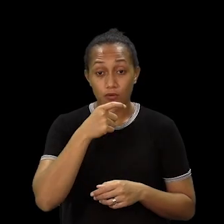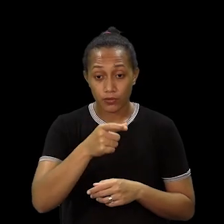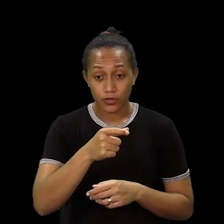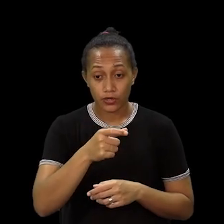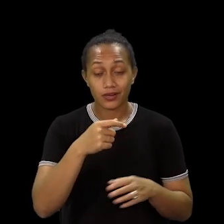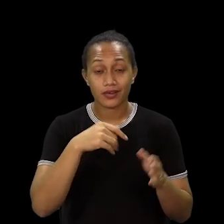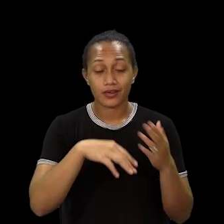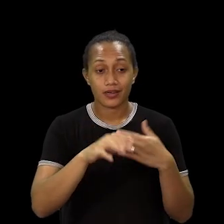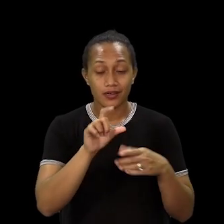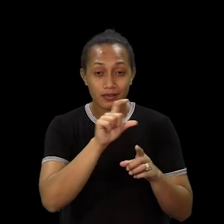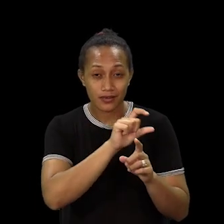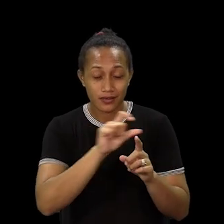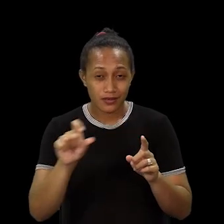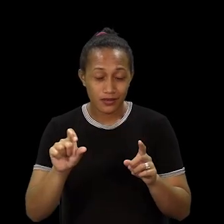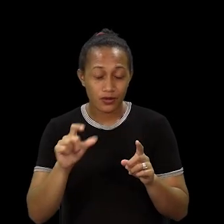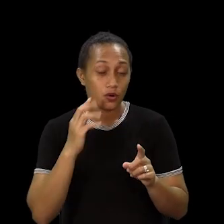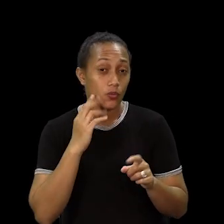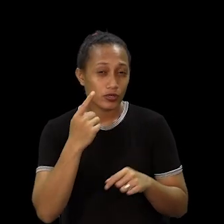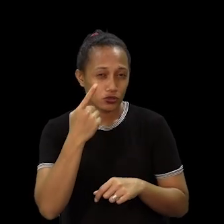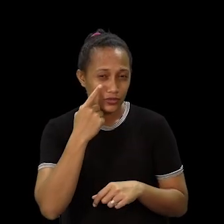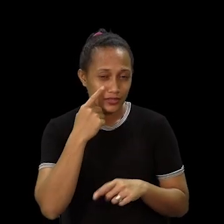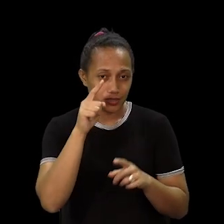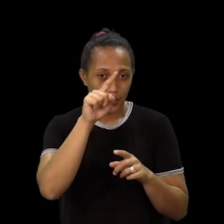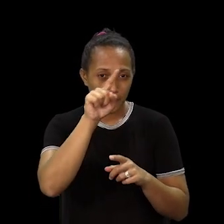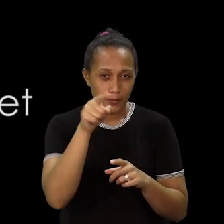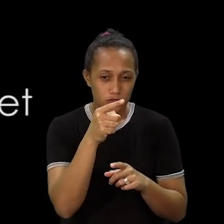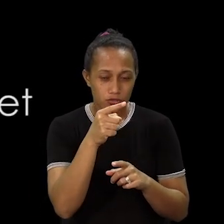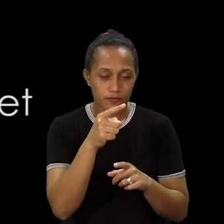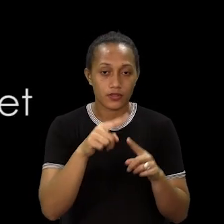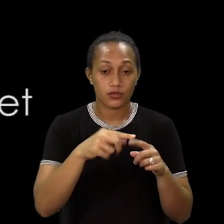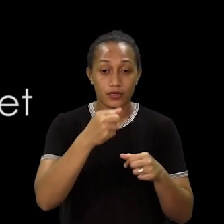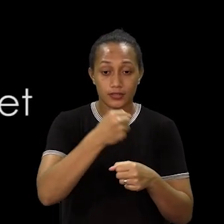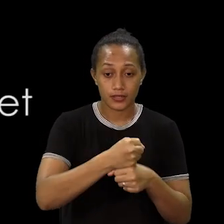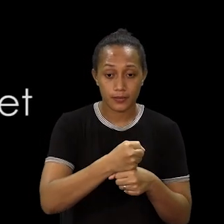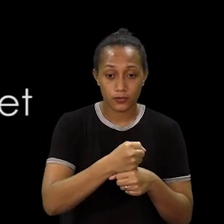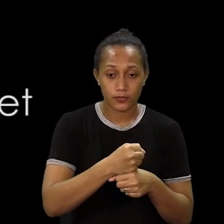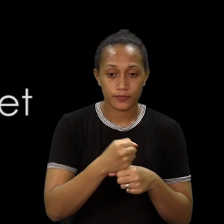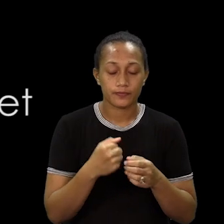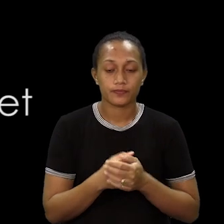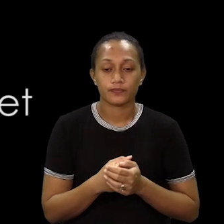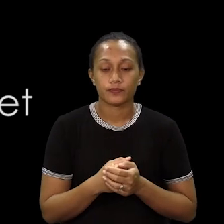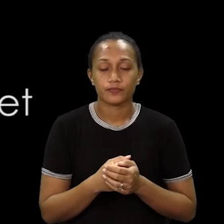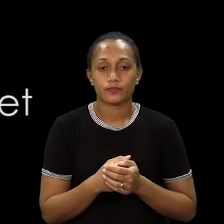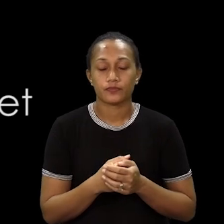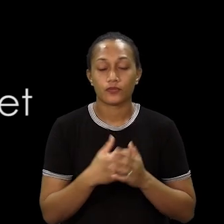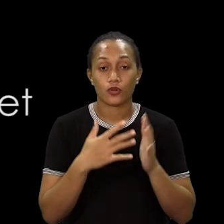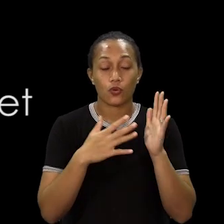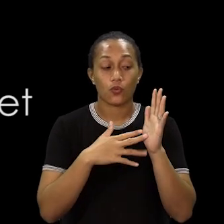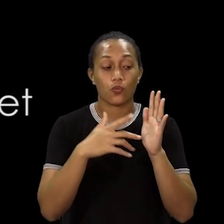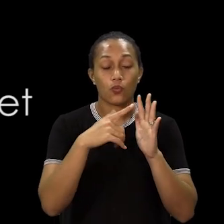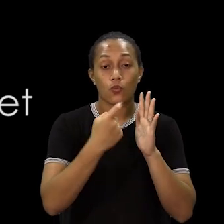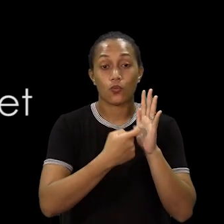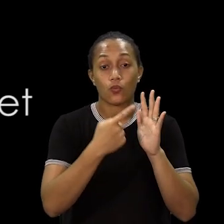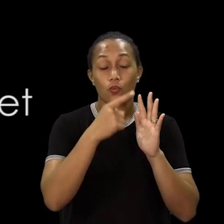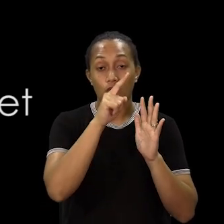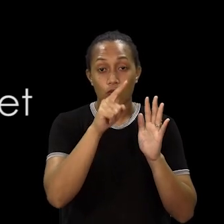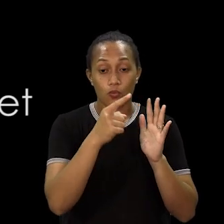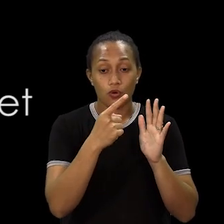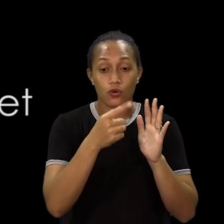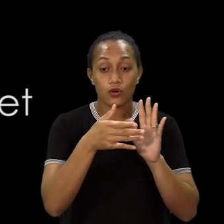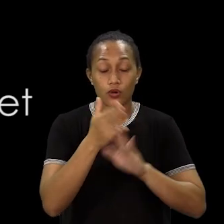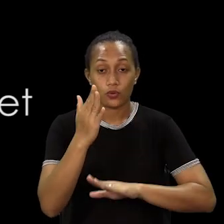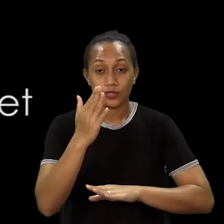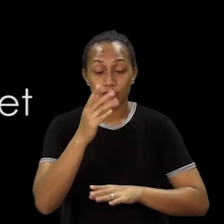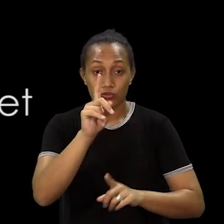You can pick up contractions in a text when you see an apostrophe. For example,